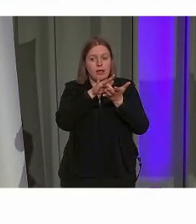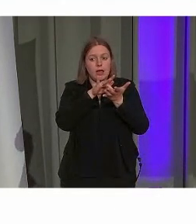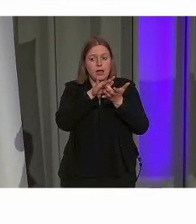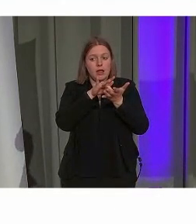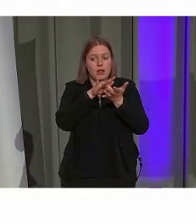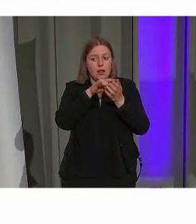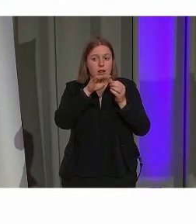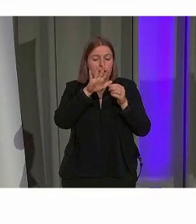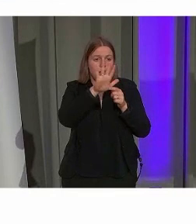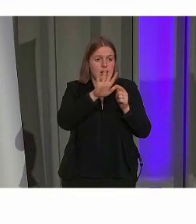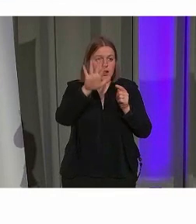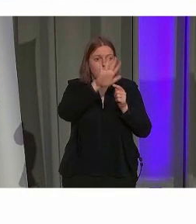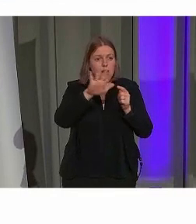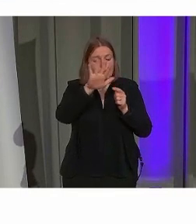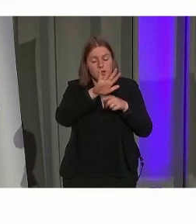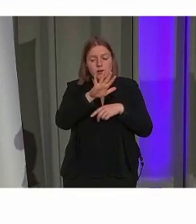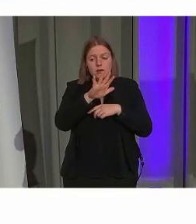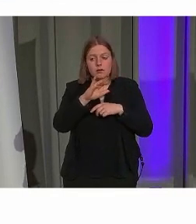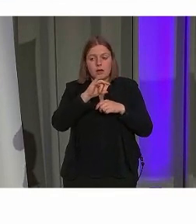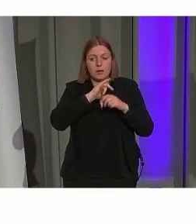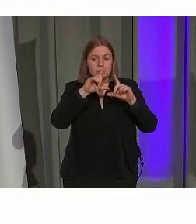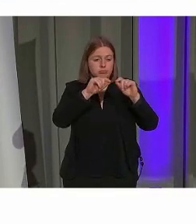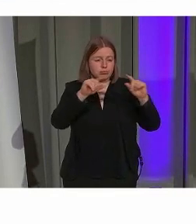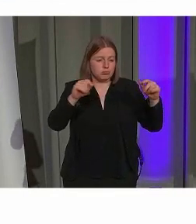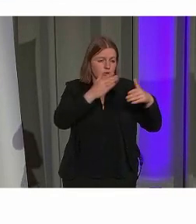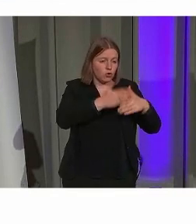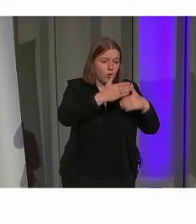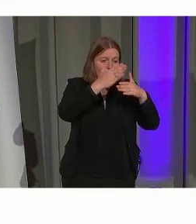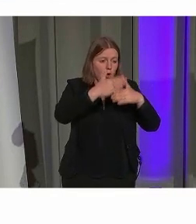forum, with different representative buildings.